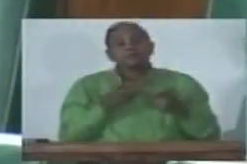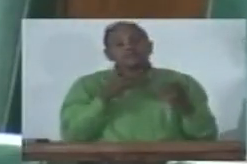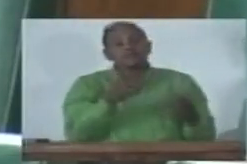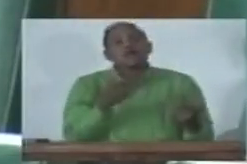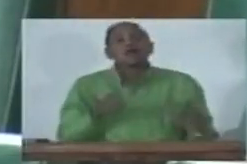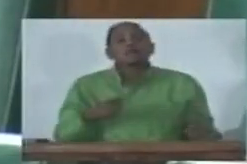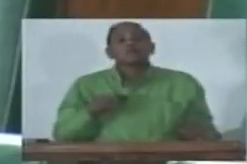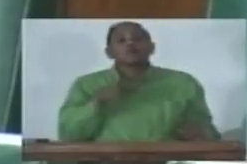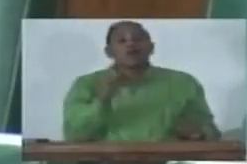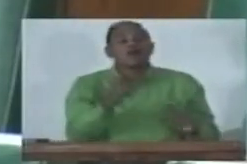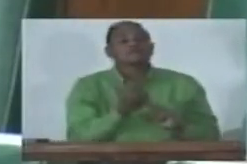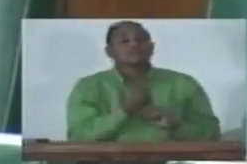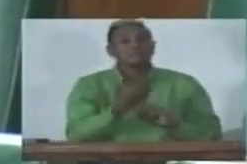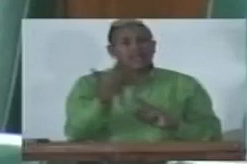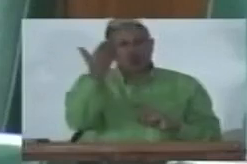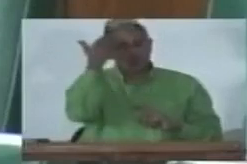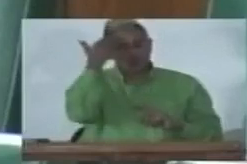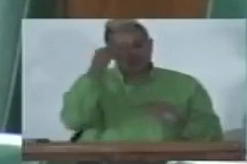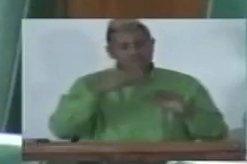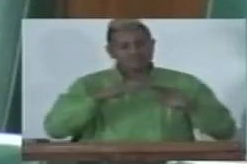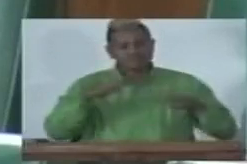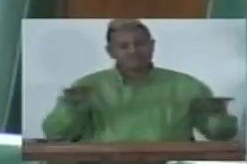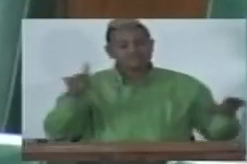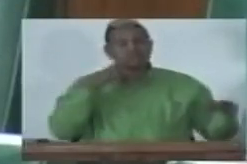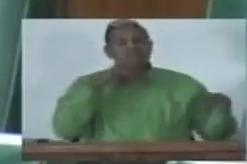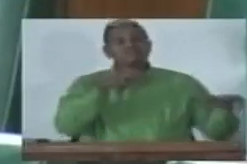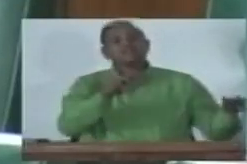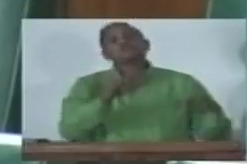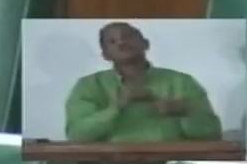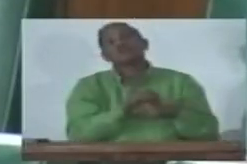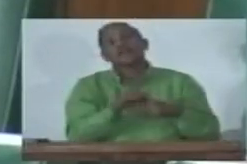So we have to build awareness and invest in training.